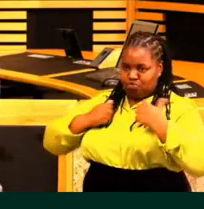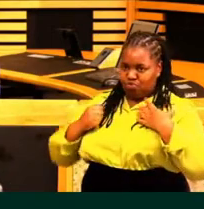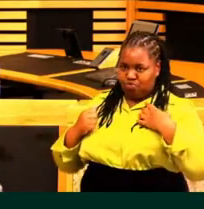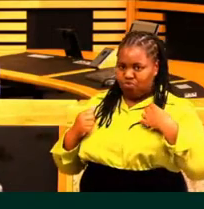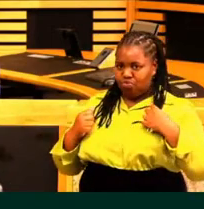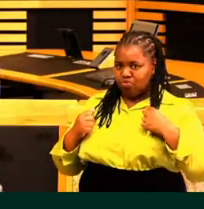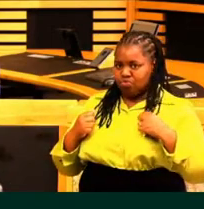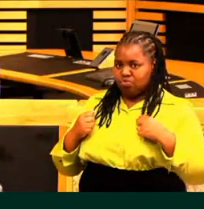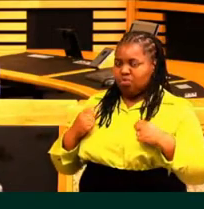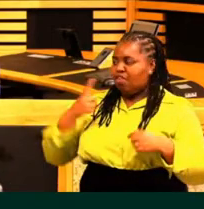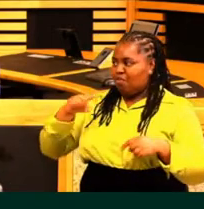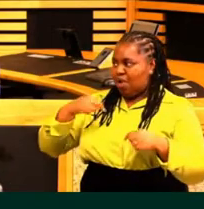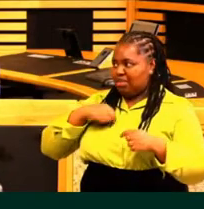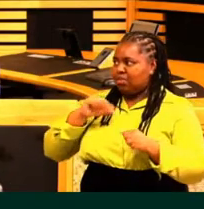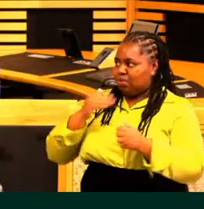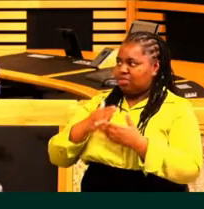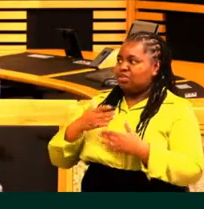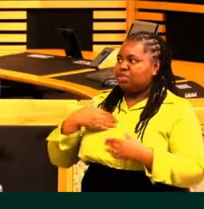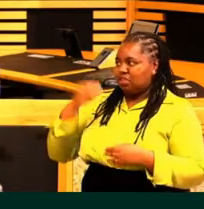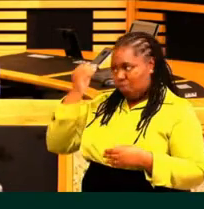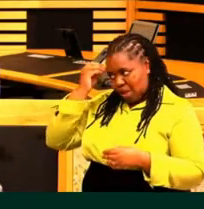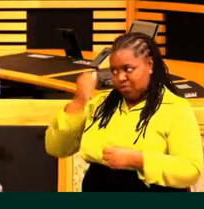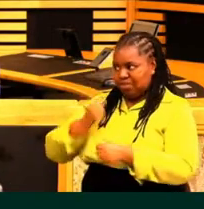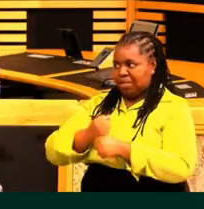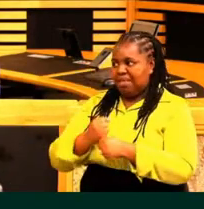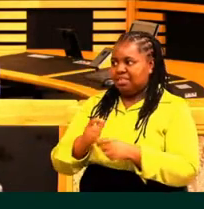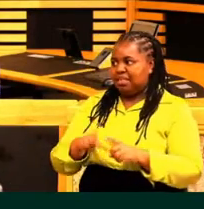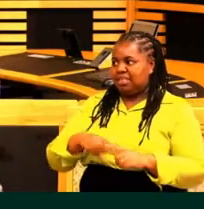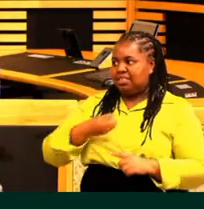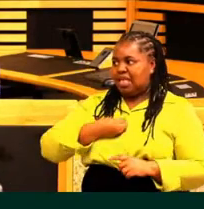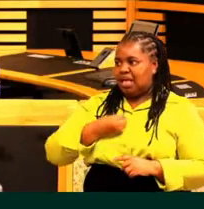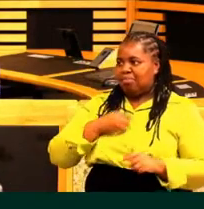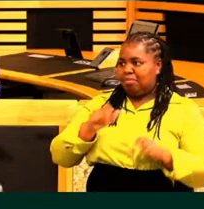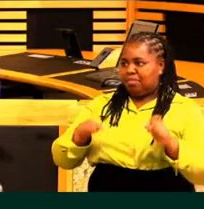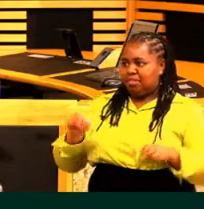in order for us as young people